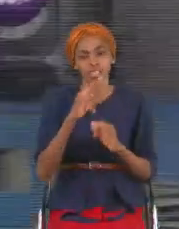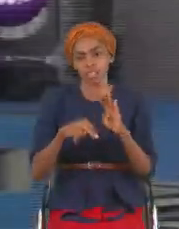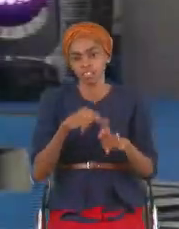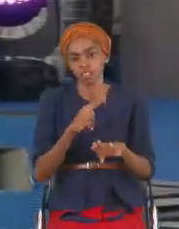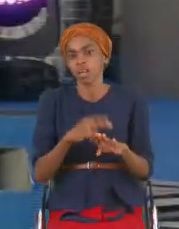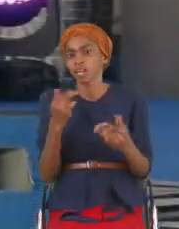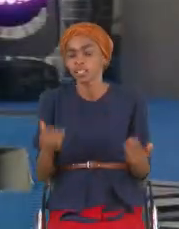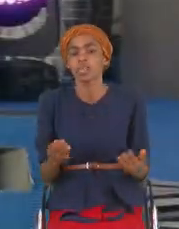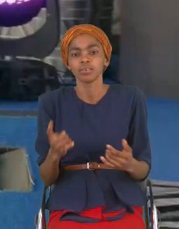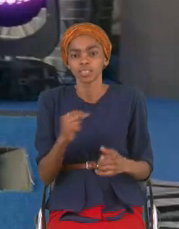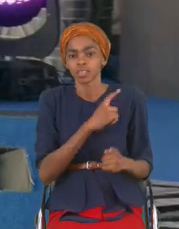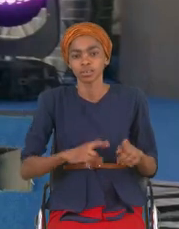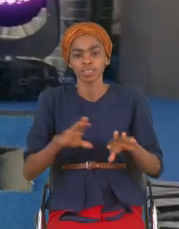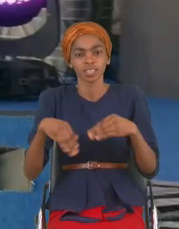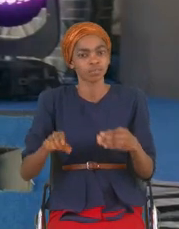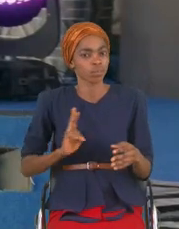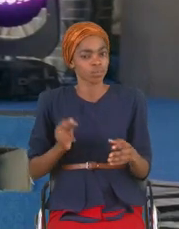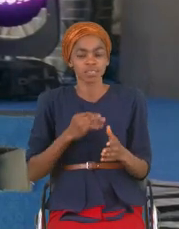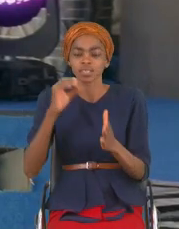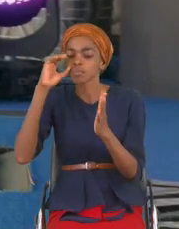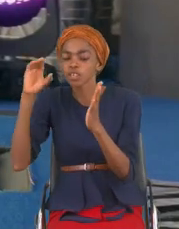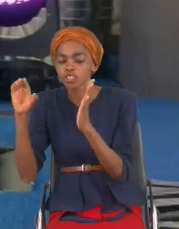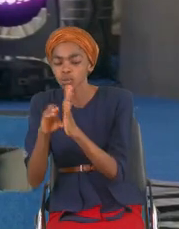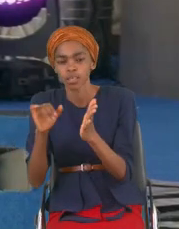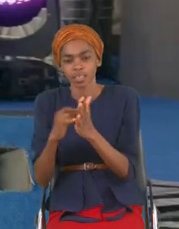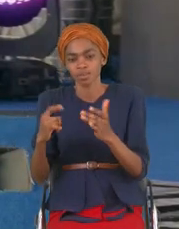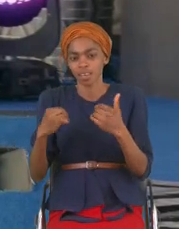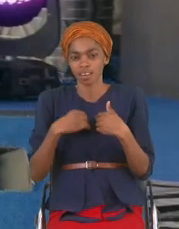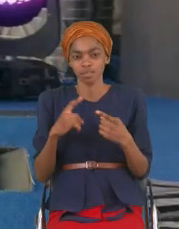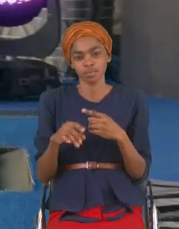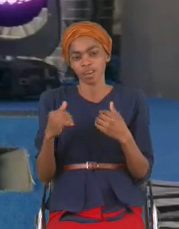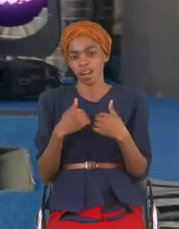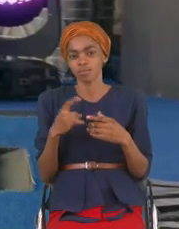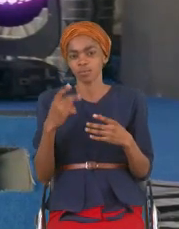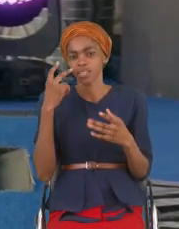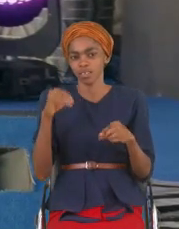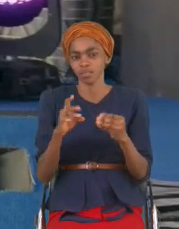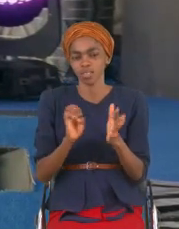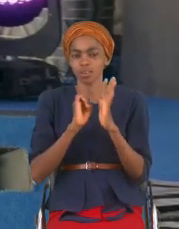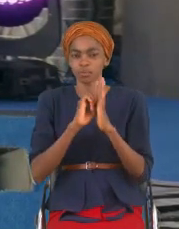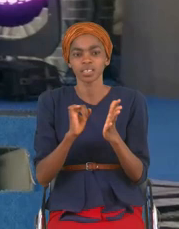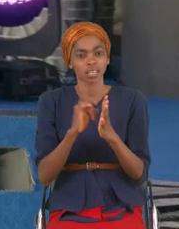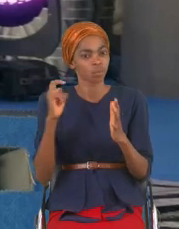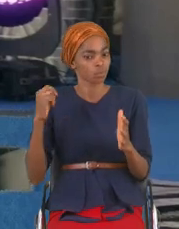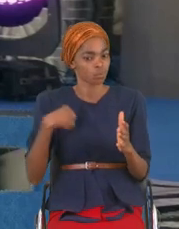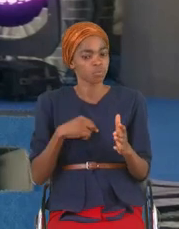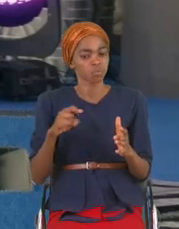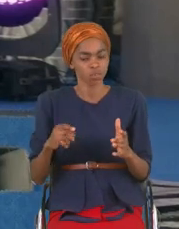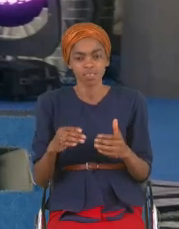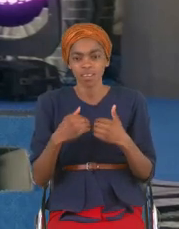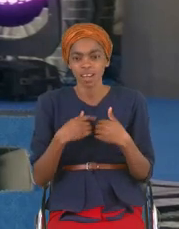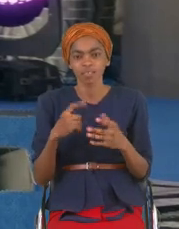the portrait we ought to have. And he gives us the model we ought to have, the performance